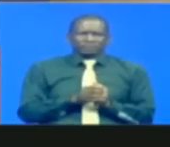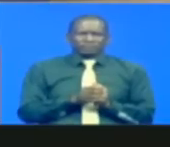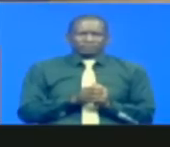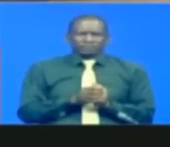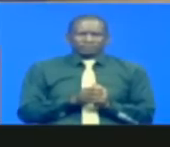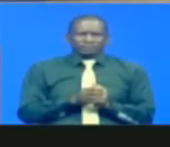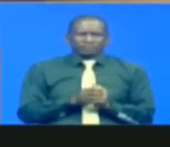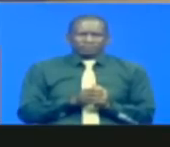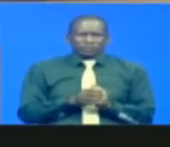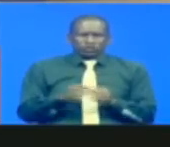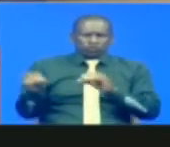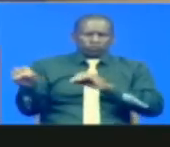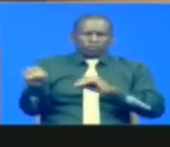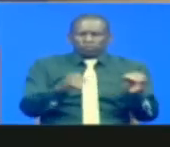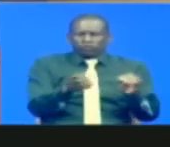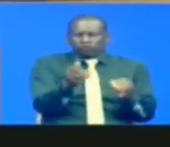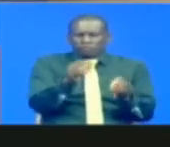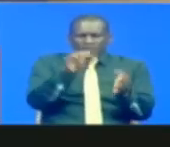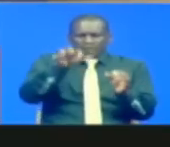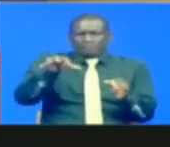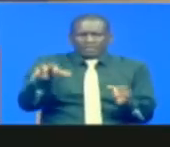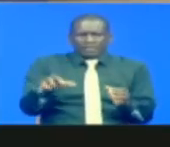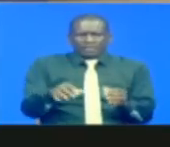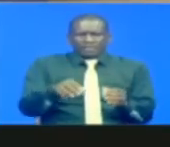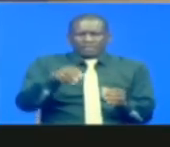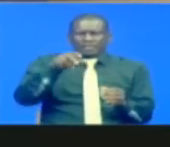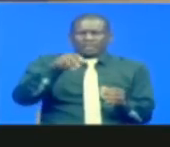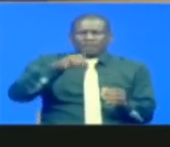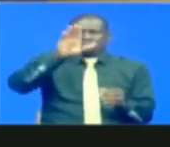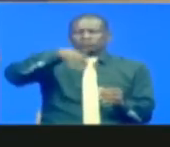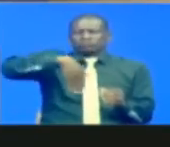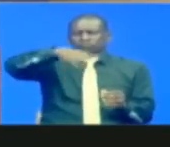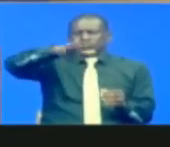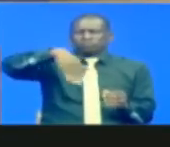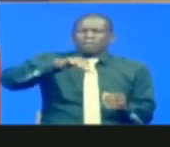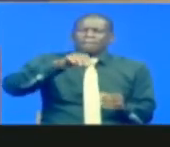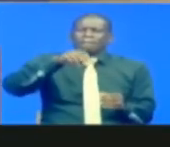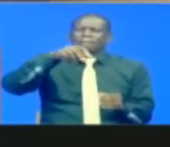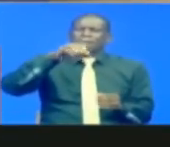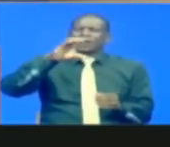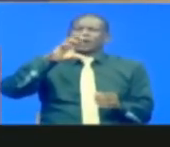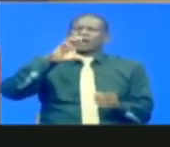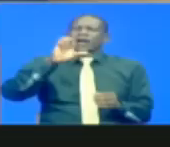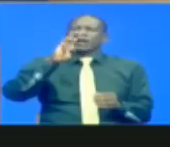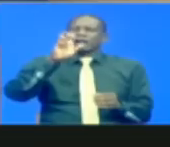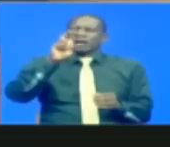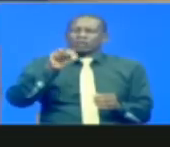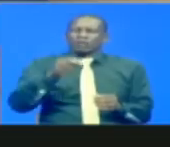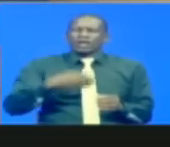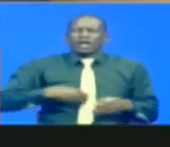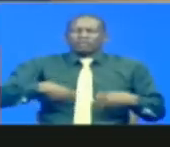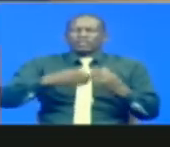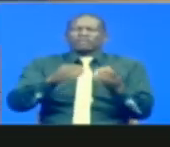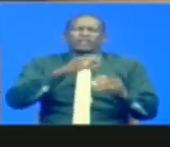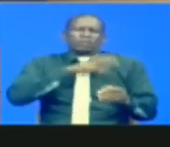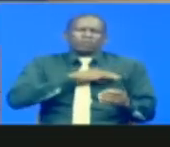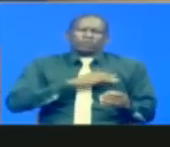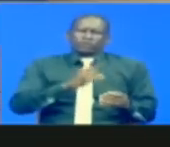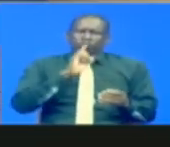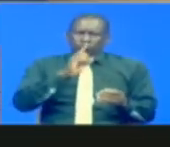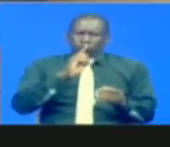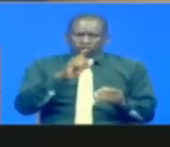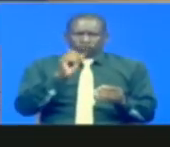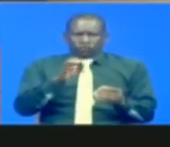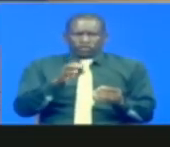Let's move on to the capital markets. Now, paints manufacturer Crown Paints has issued a profit warning for the full year of 2018,